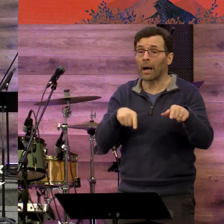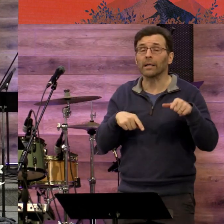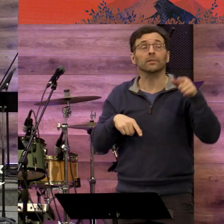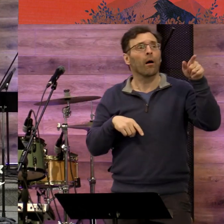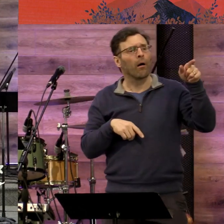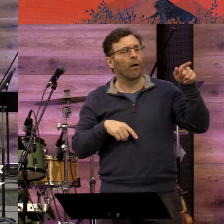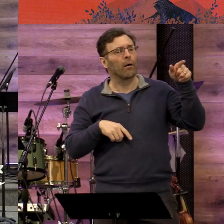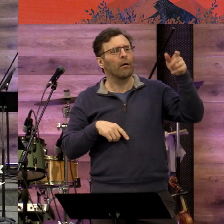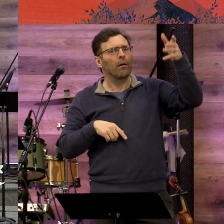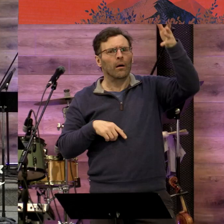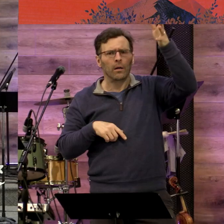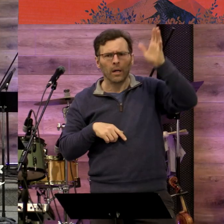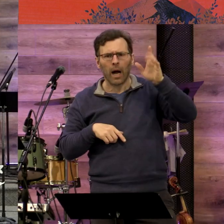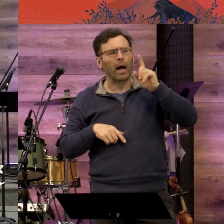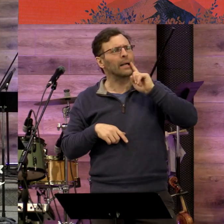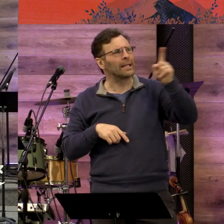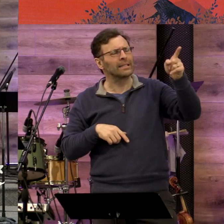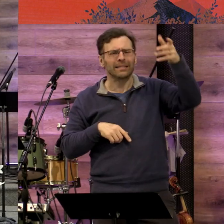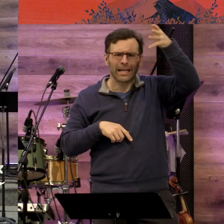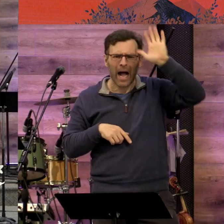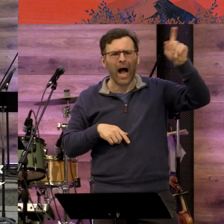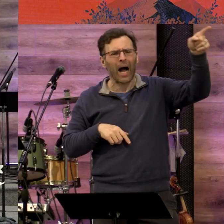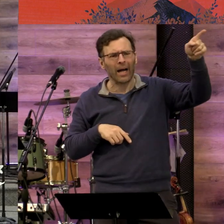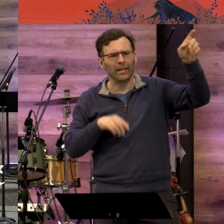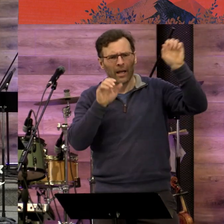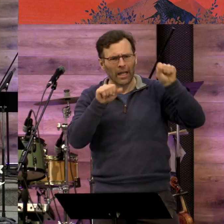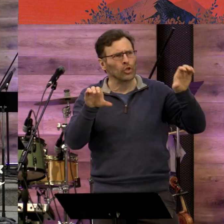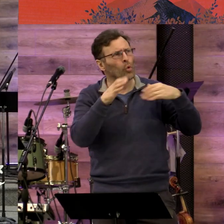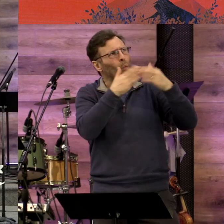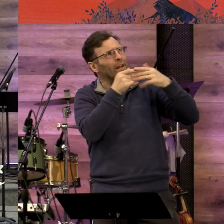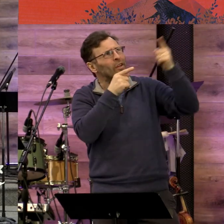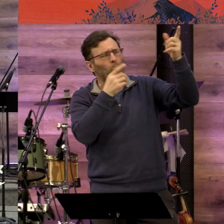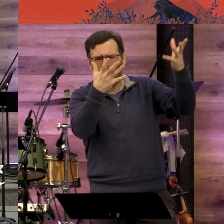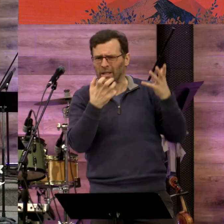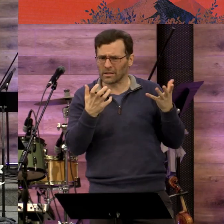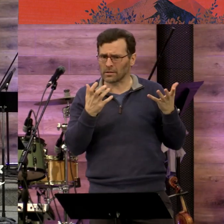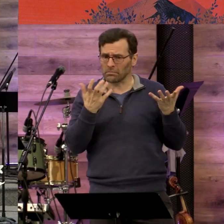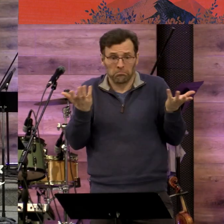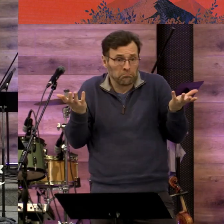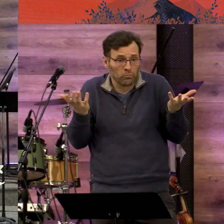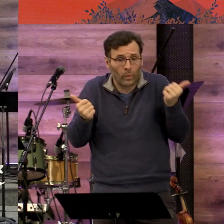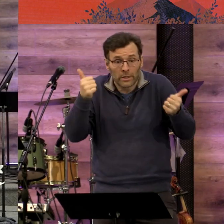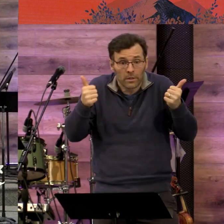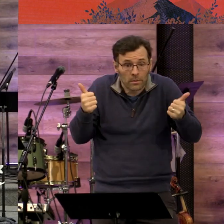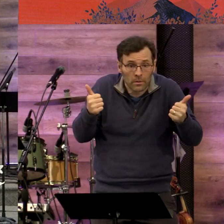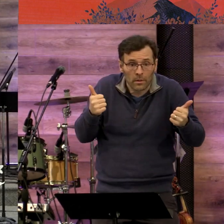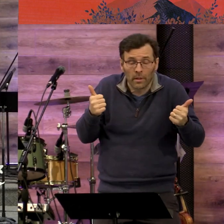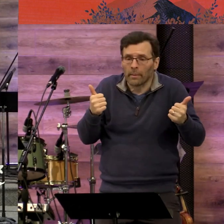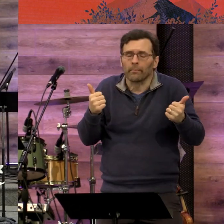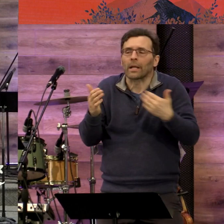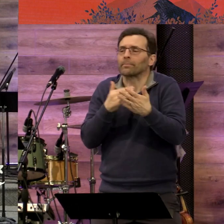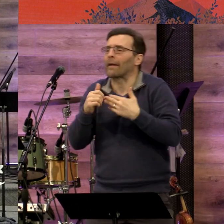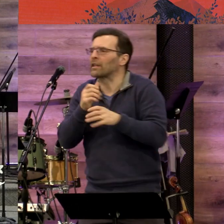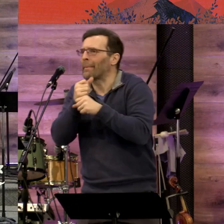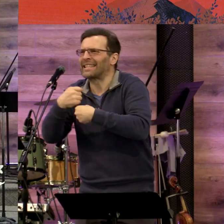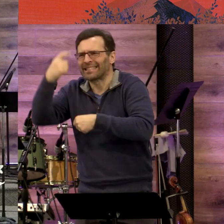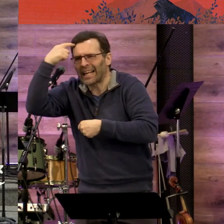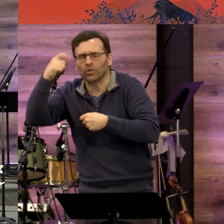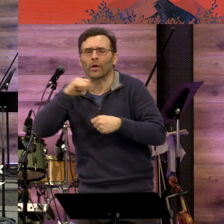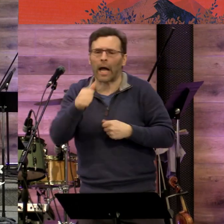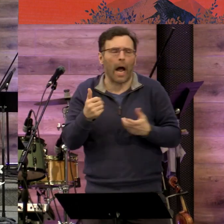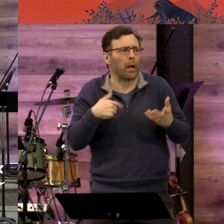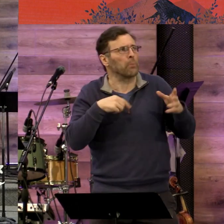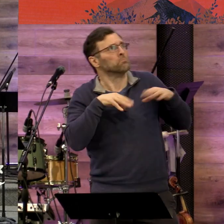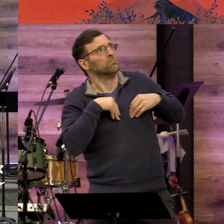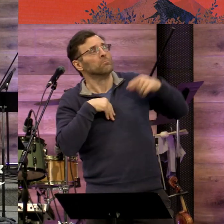God is God and can do whatever he wants? even if it doesn't make sense to me. Now,